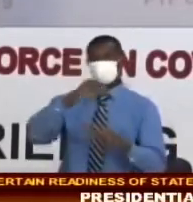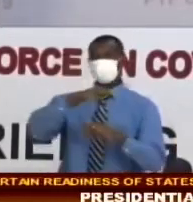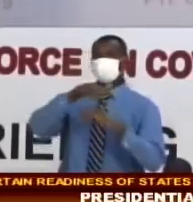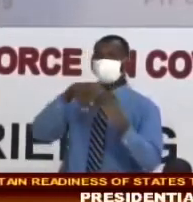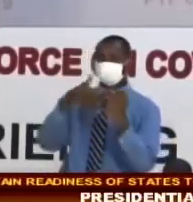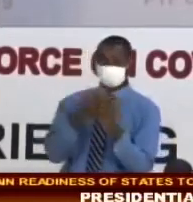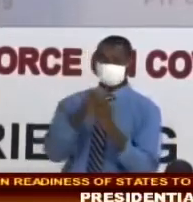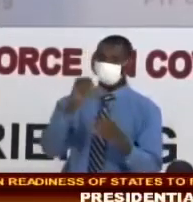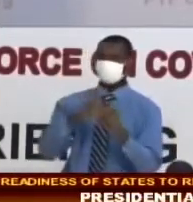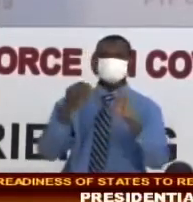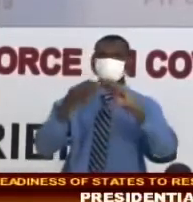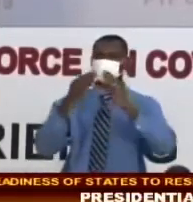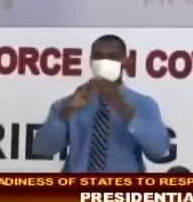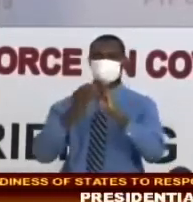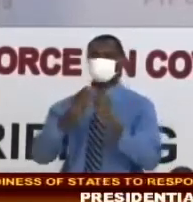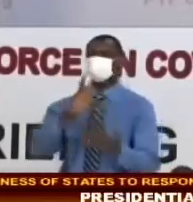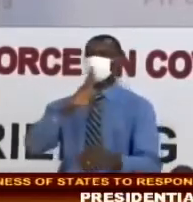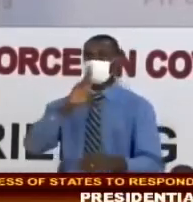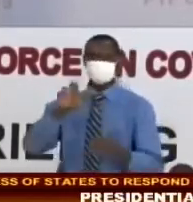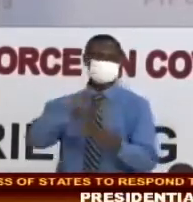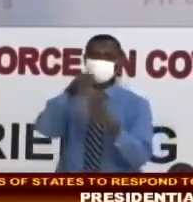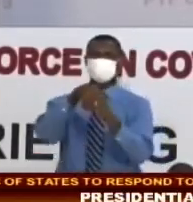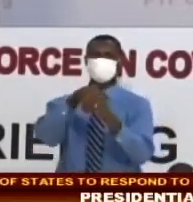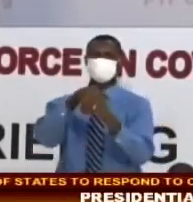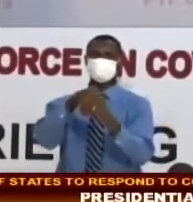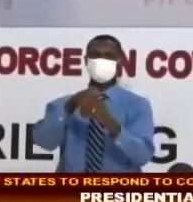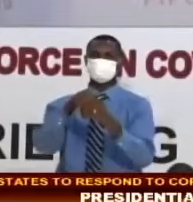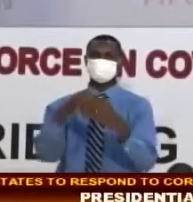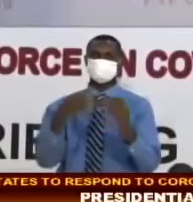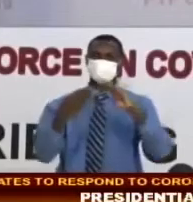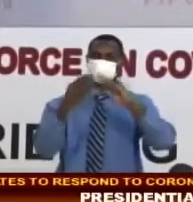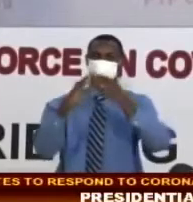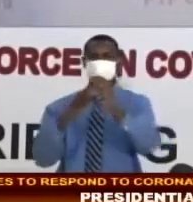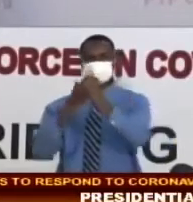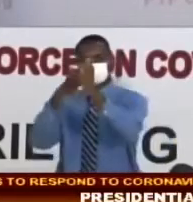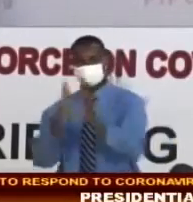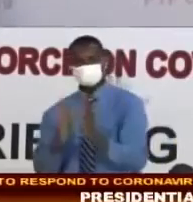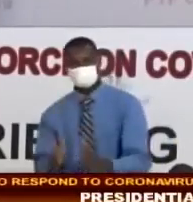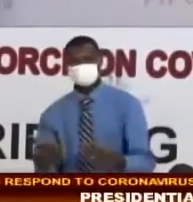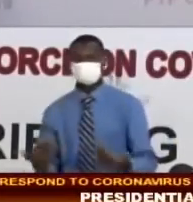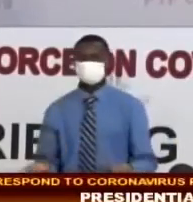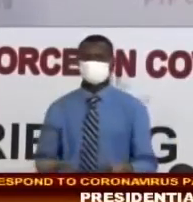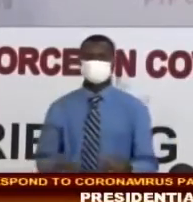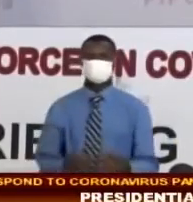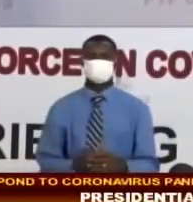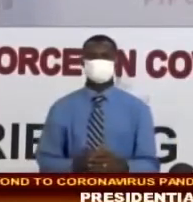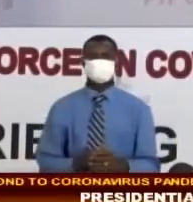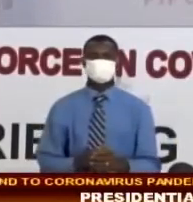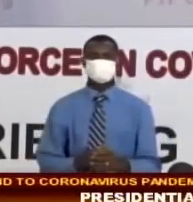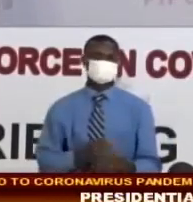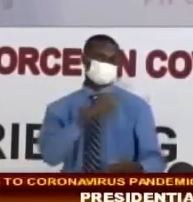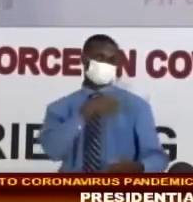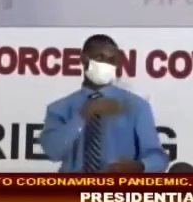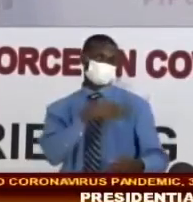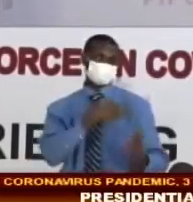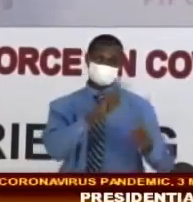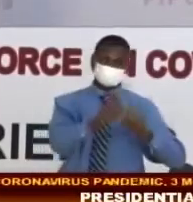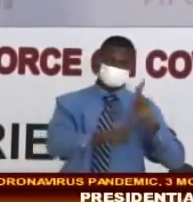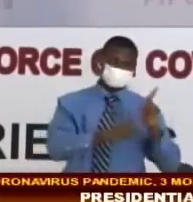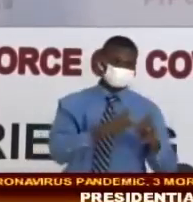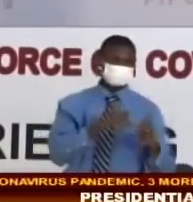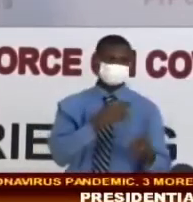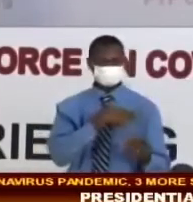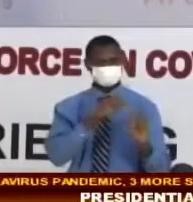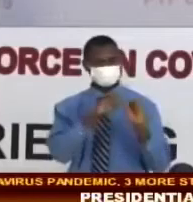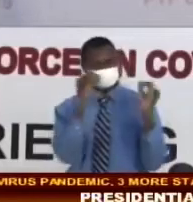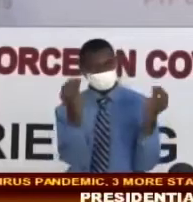in the community are involved, the community leaders, and the faith-based organizations,